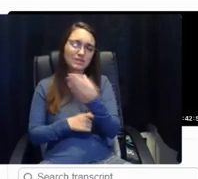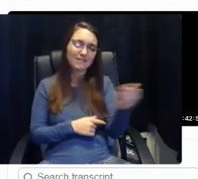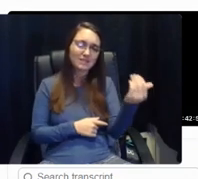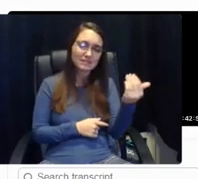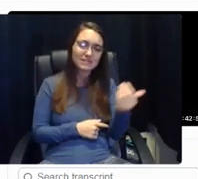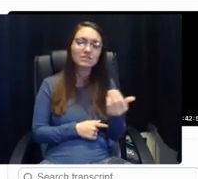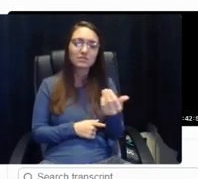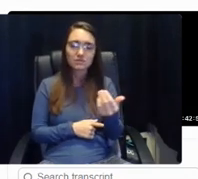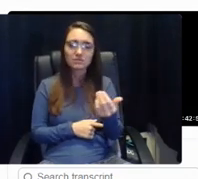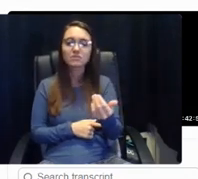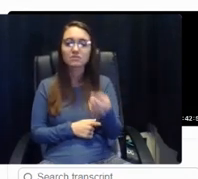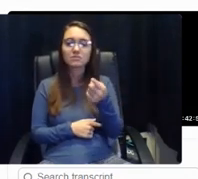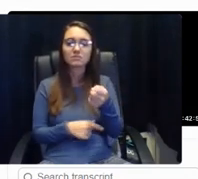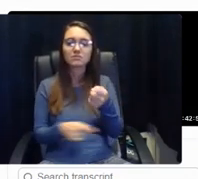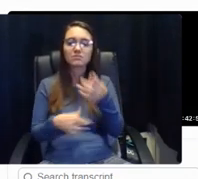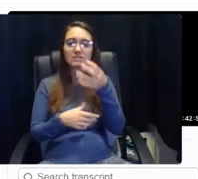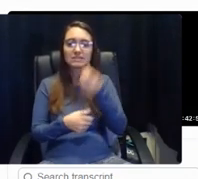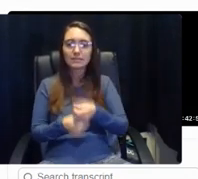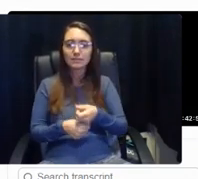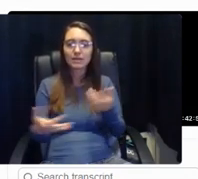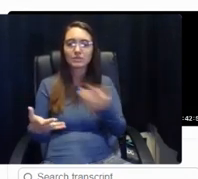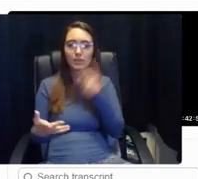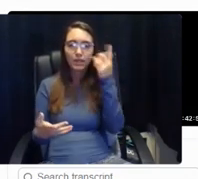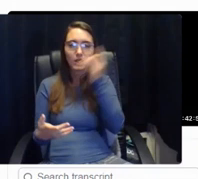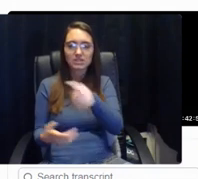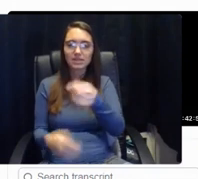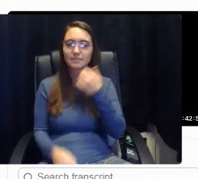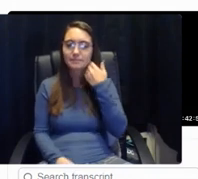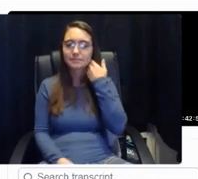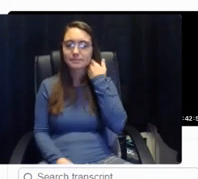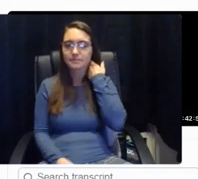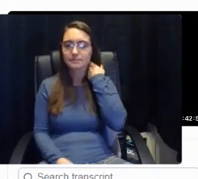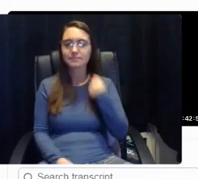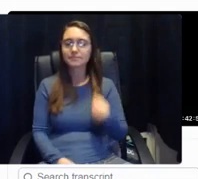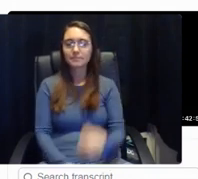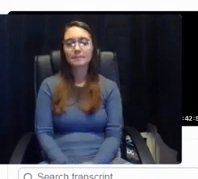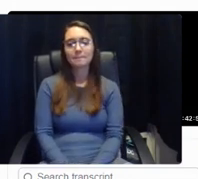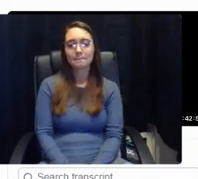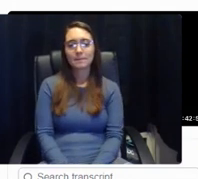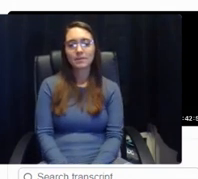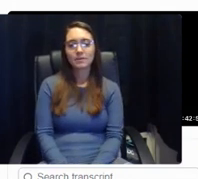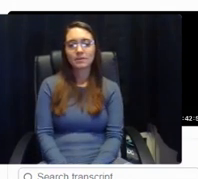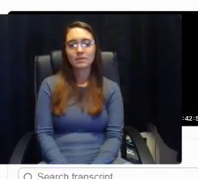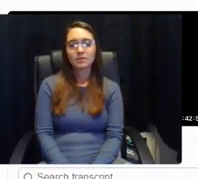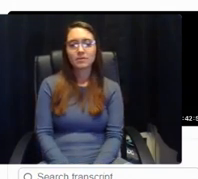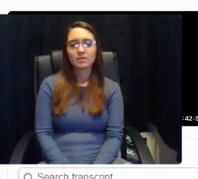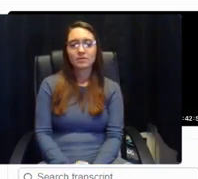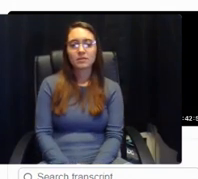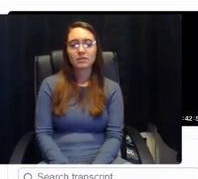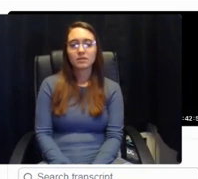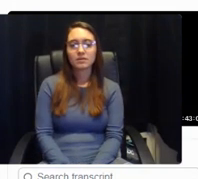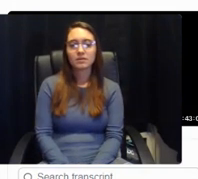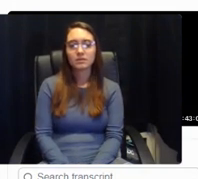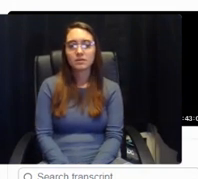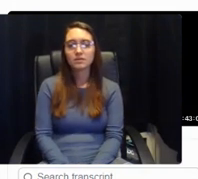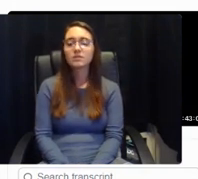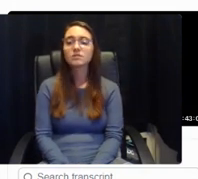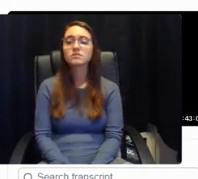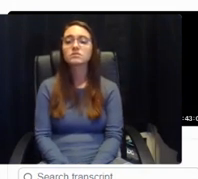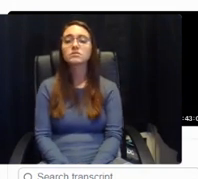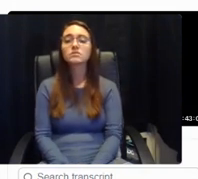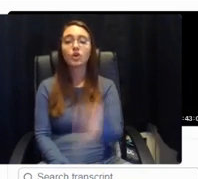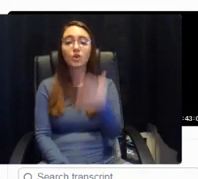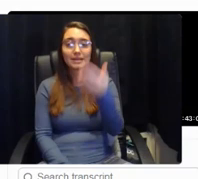I give you a summarize what it look like. Okay, so here give you what are the